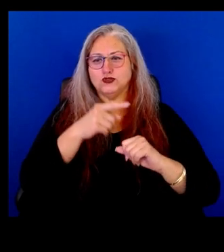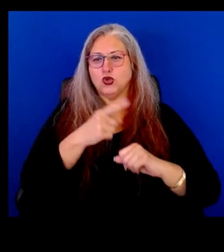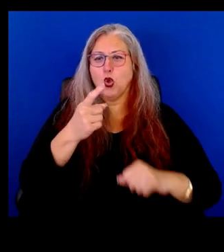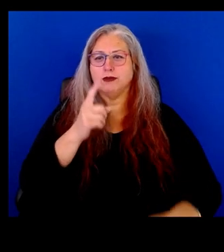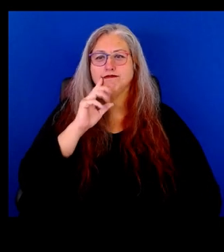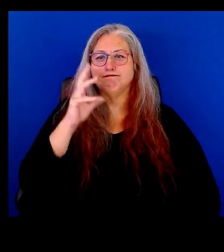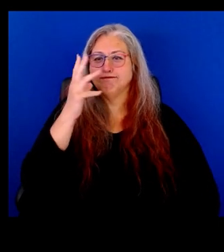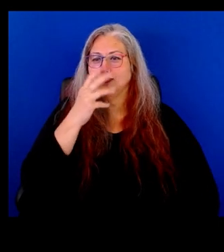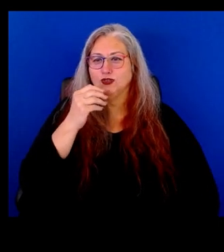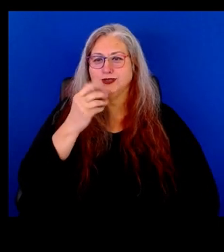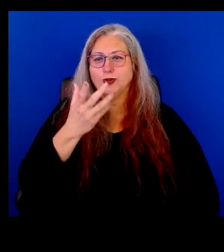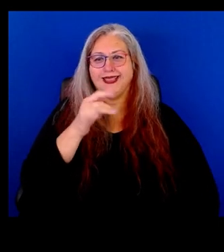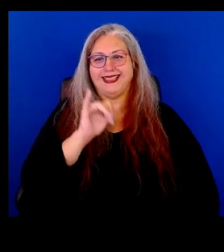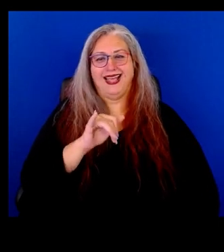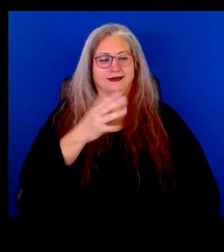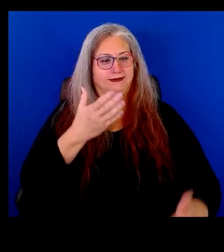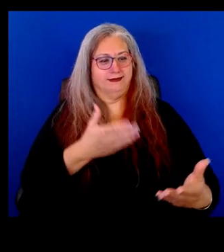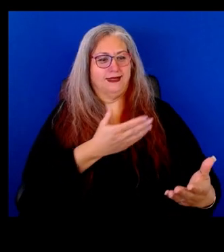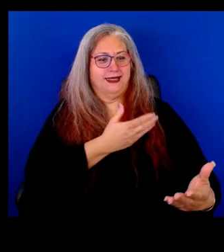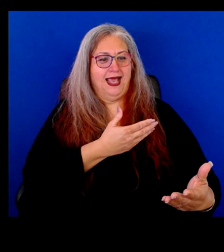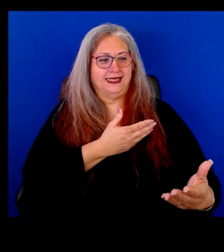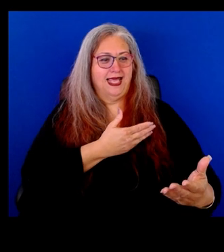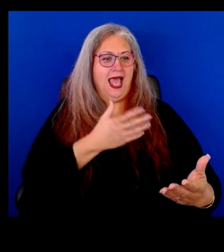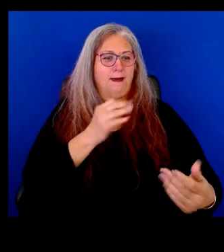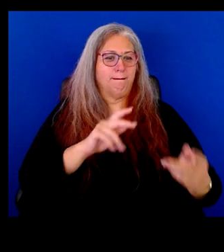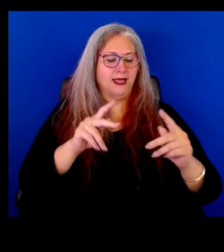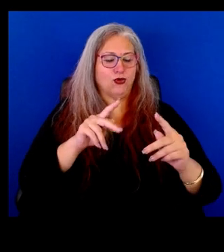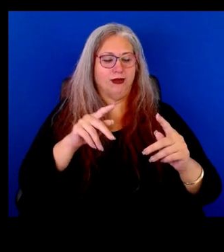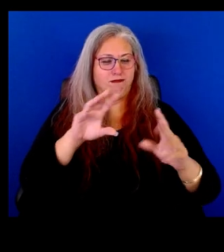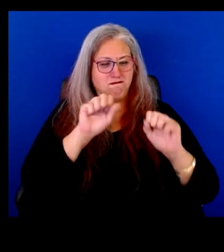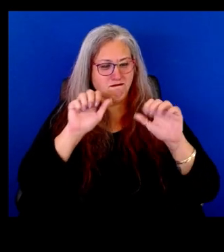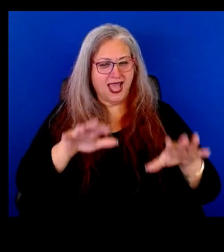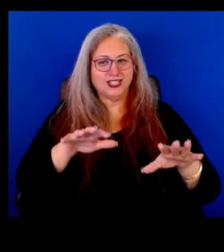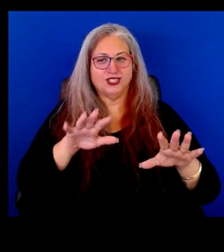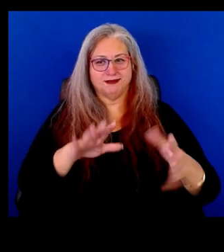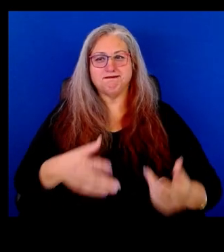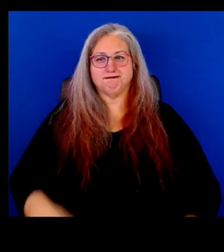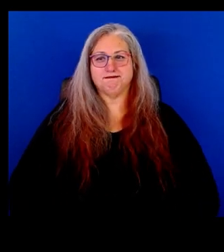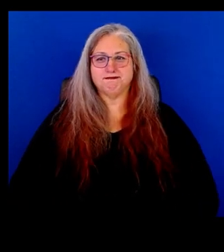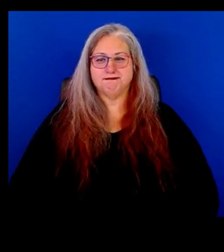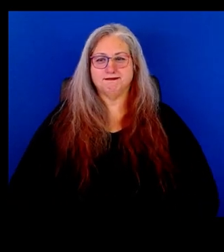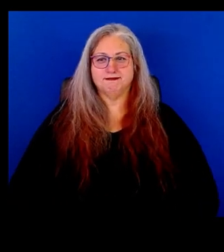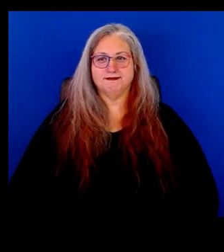will always be beautiful, and that's the magic of the people of Gaza and Gaza.